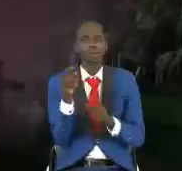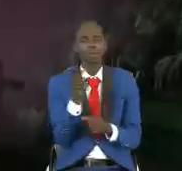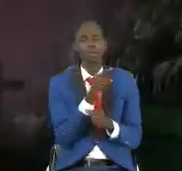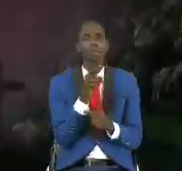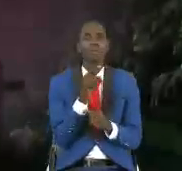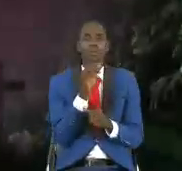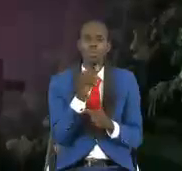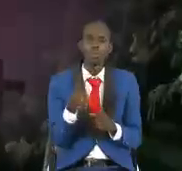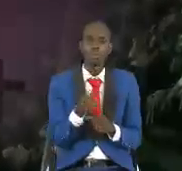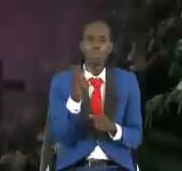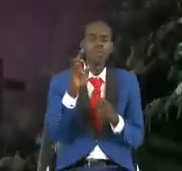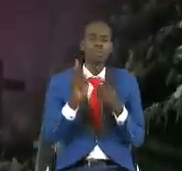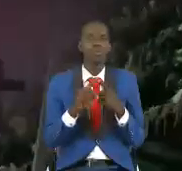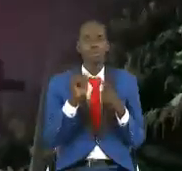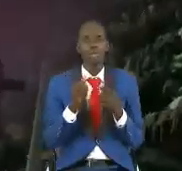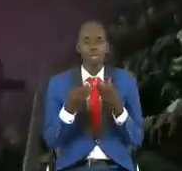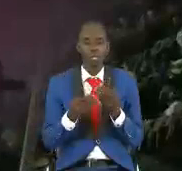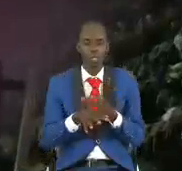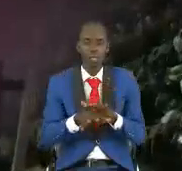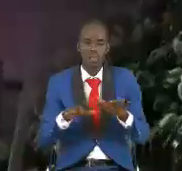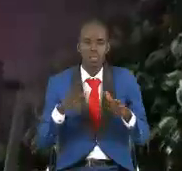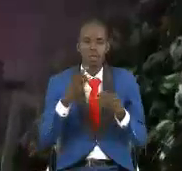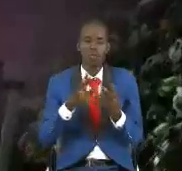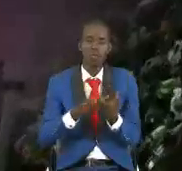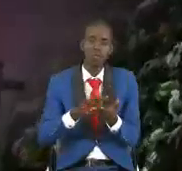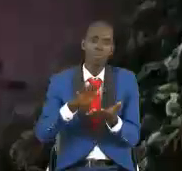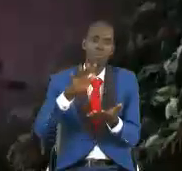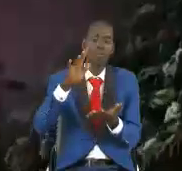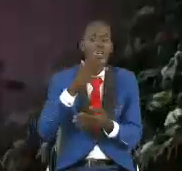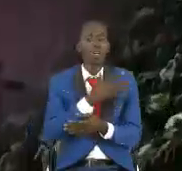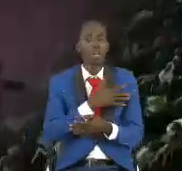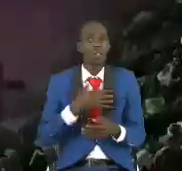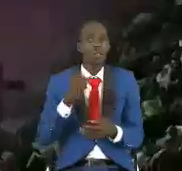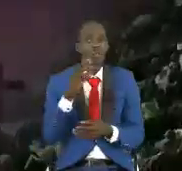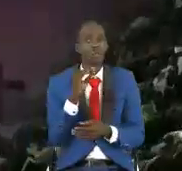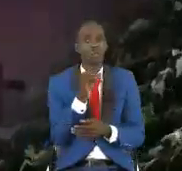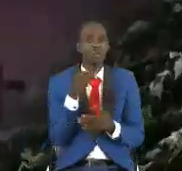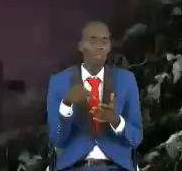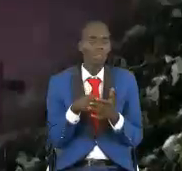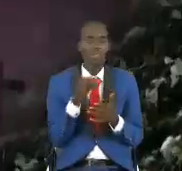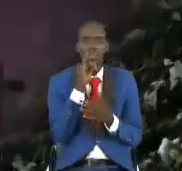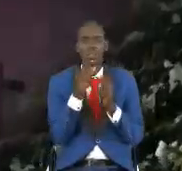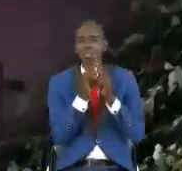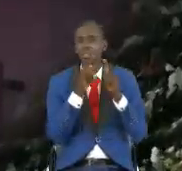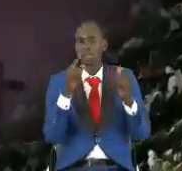journey to a land of glory. And so that's a great decision you have made tonight.